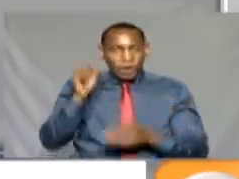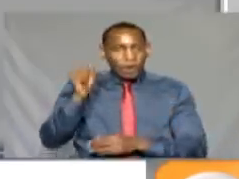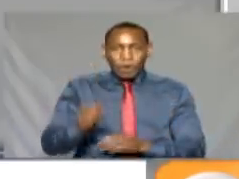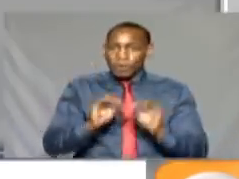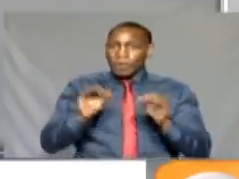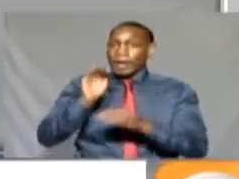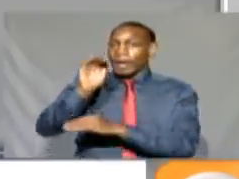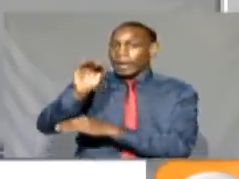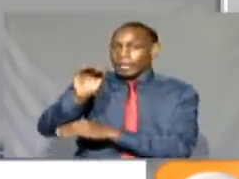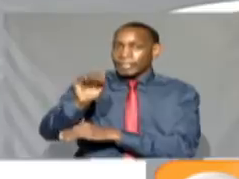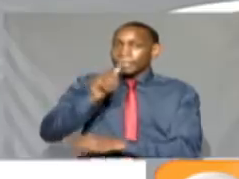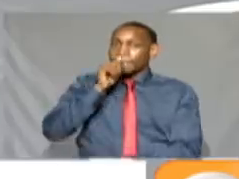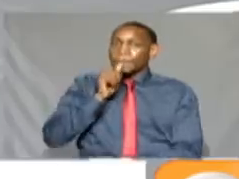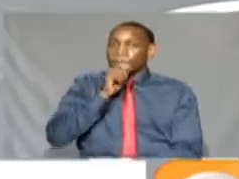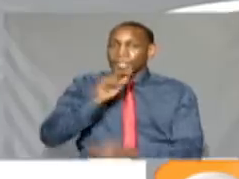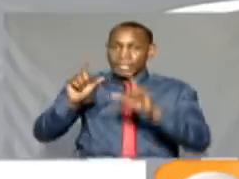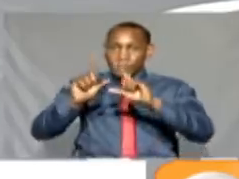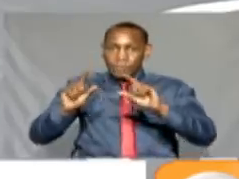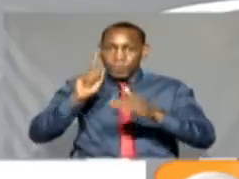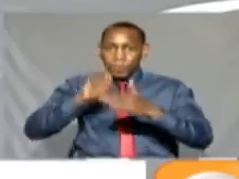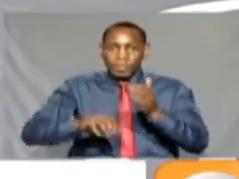Ask them what their secret is." Ujiga.